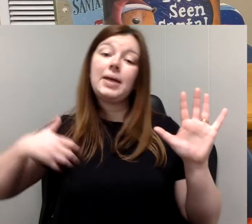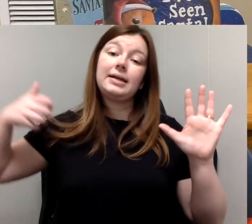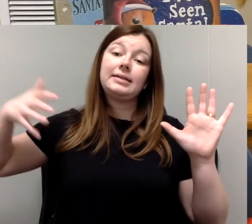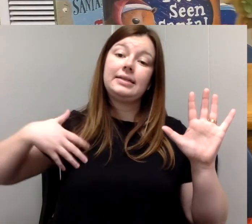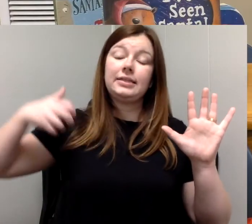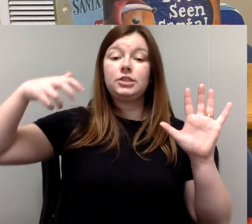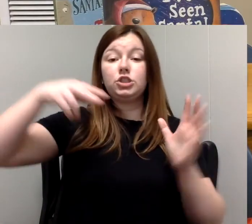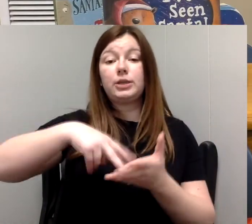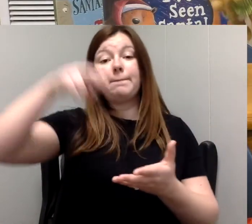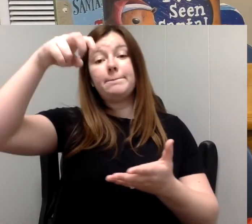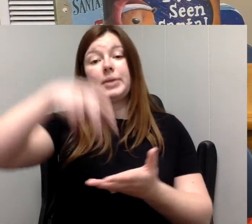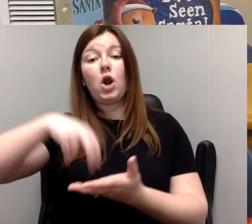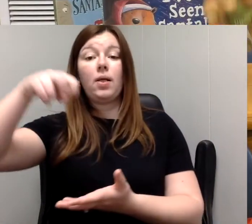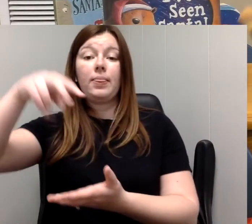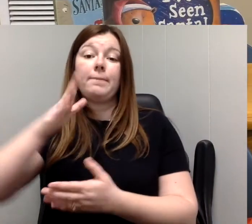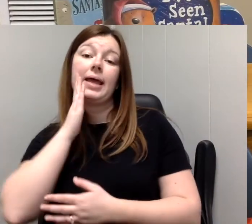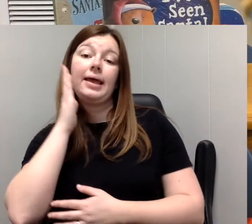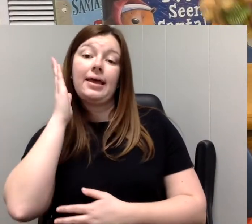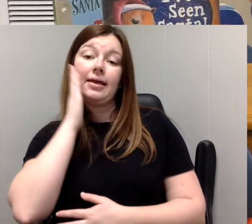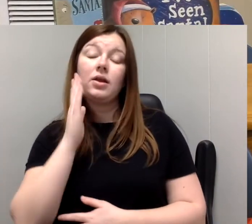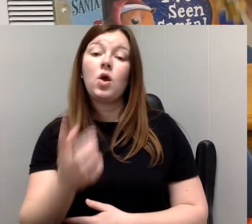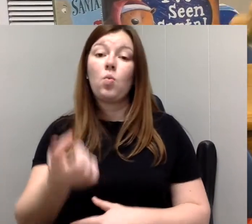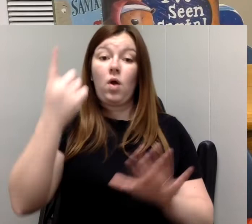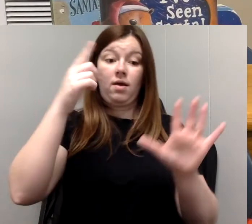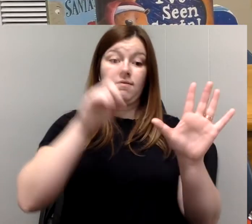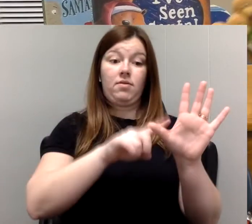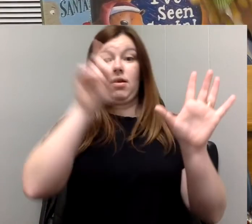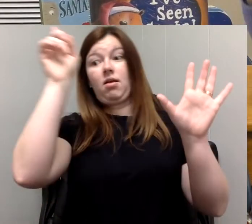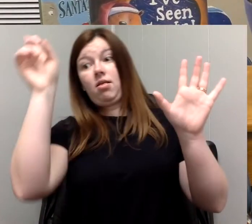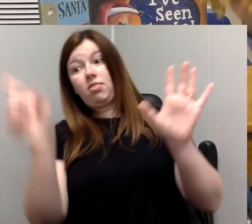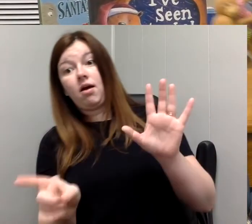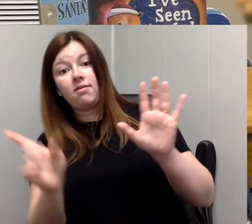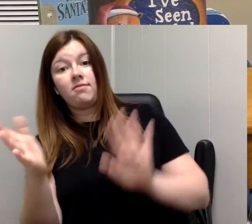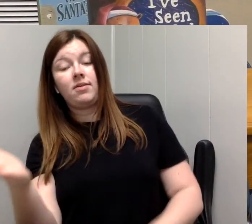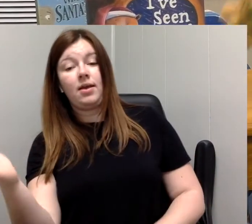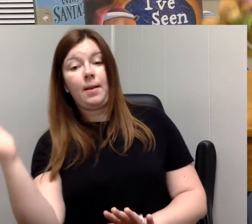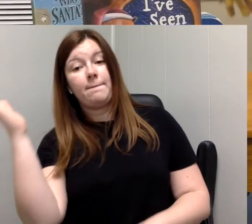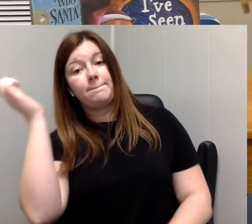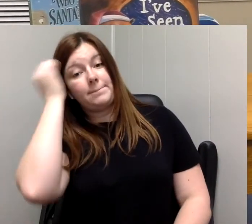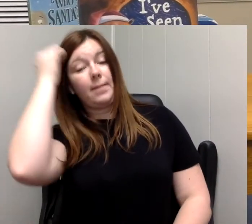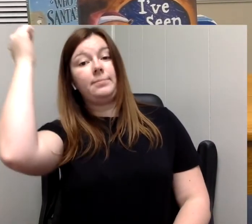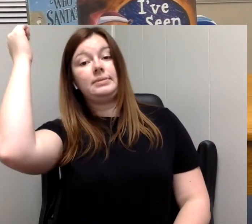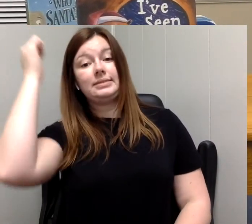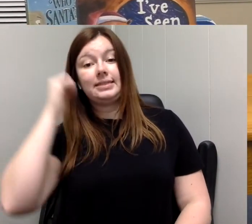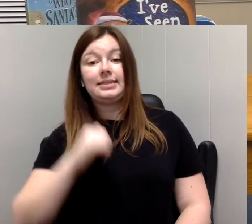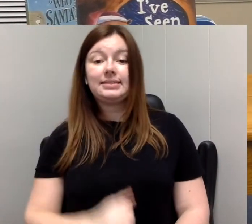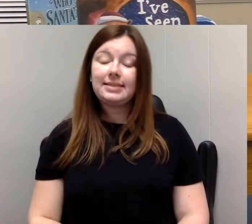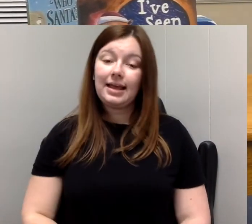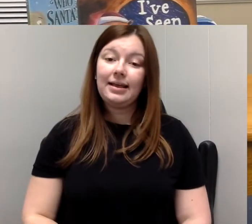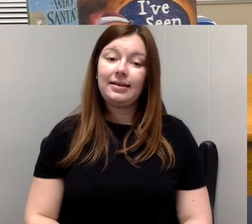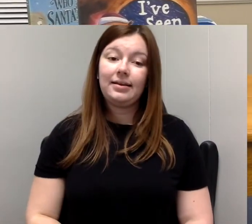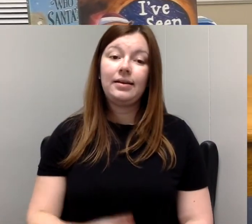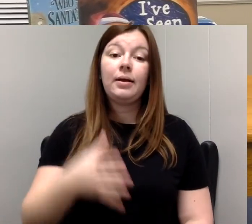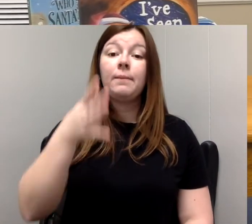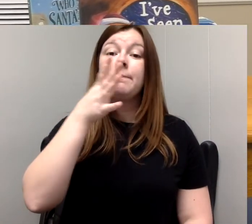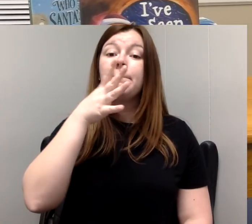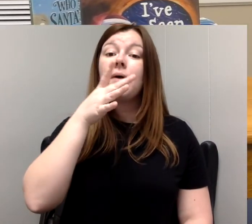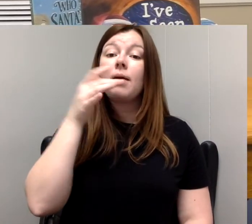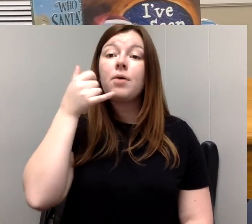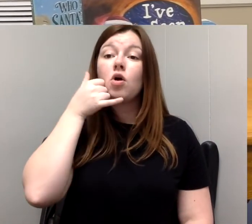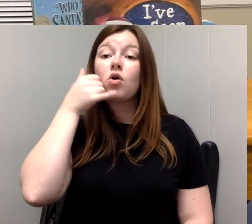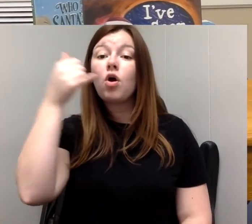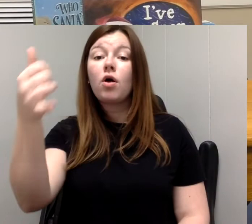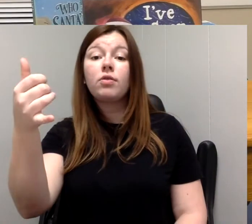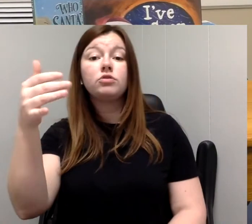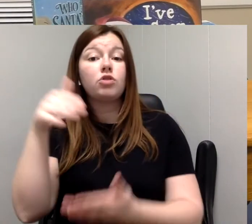Five little monkeys jumping on the bed. One fell off and bumped his